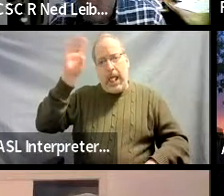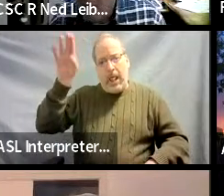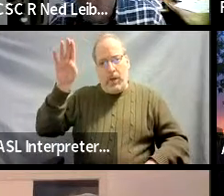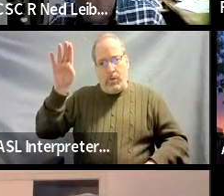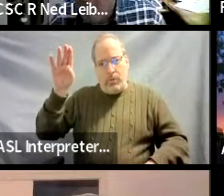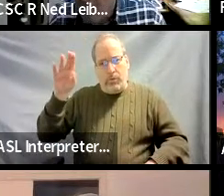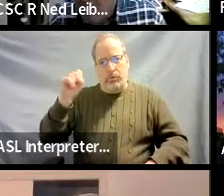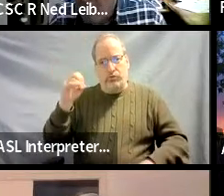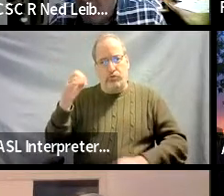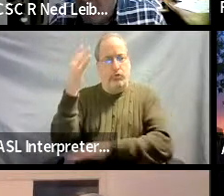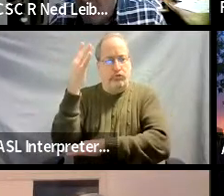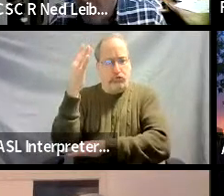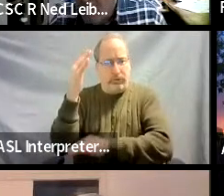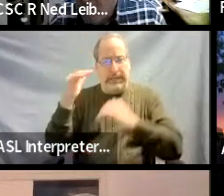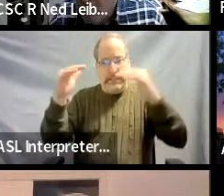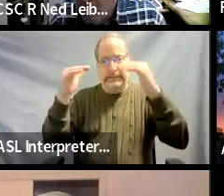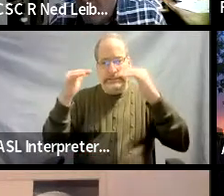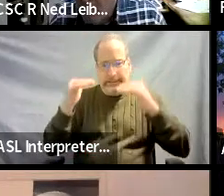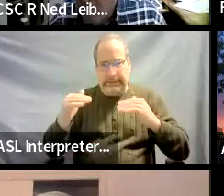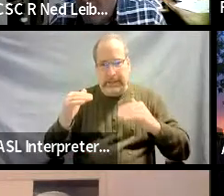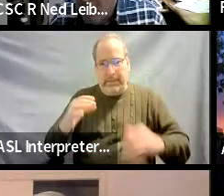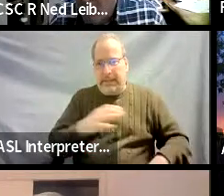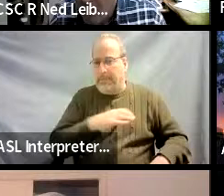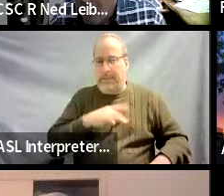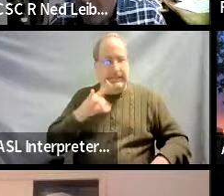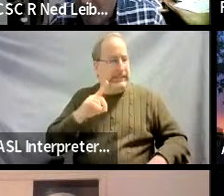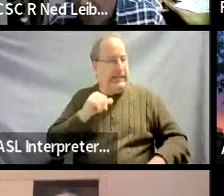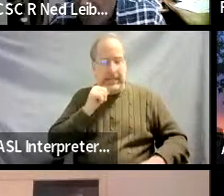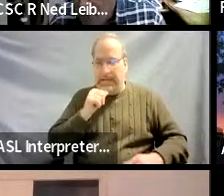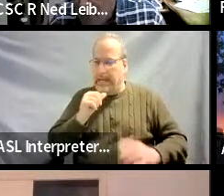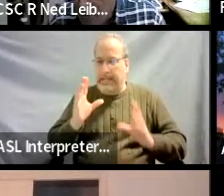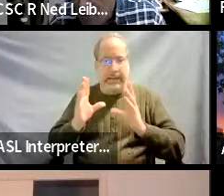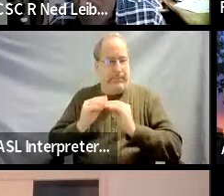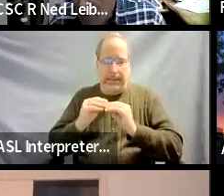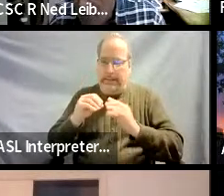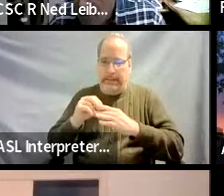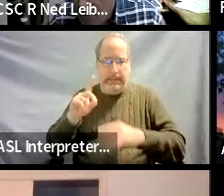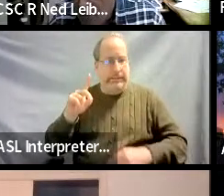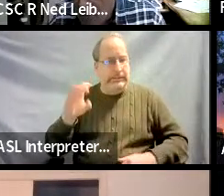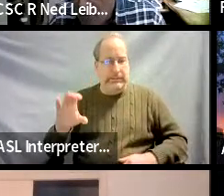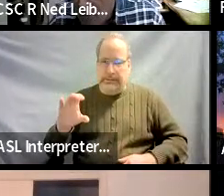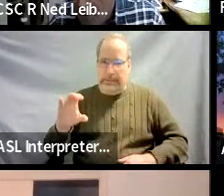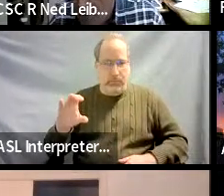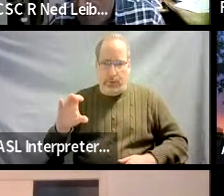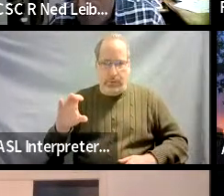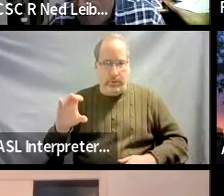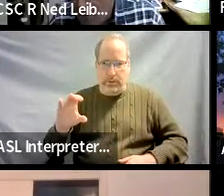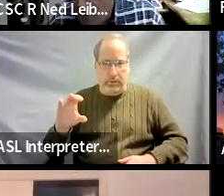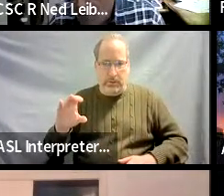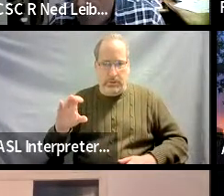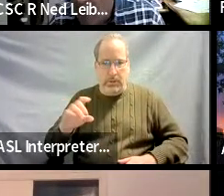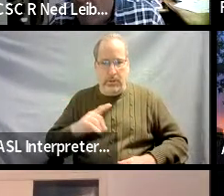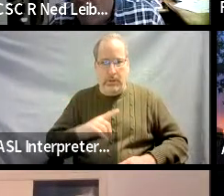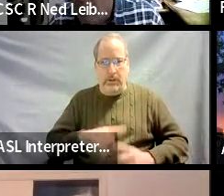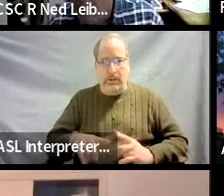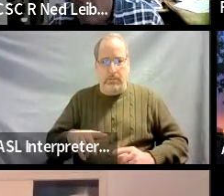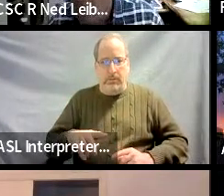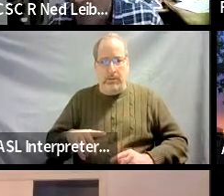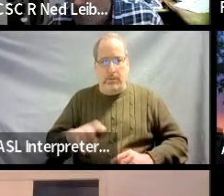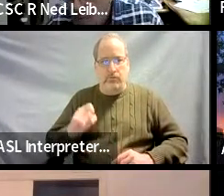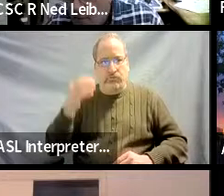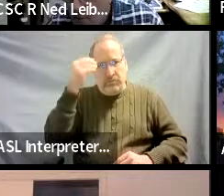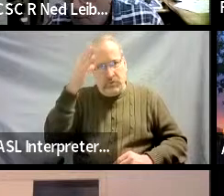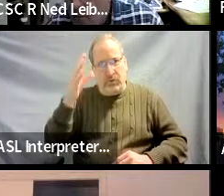Yeah, so the tree subcommittee didn't meet in December, but just to bring you guys up to speed on